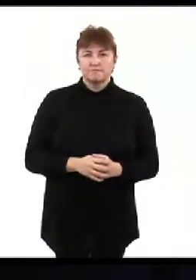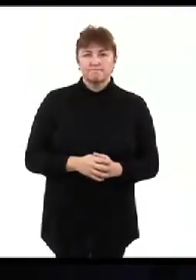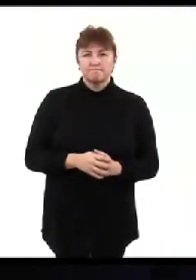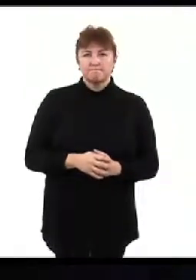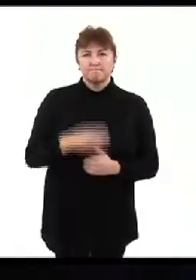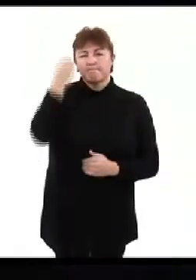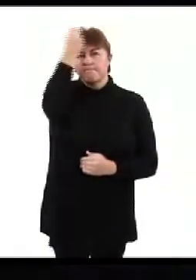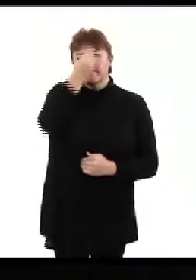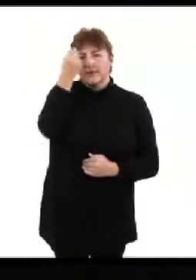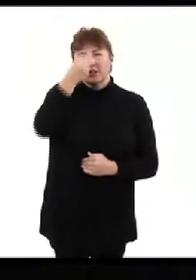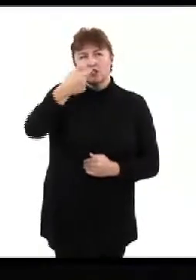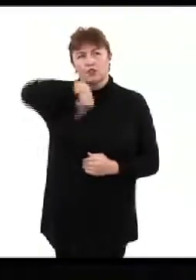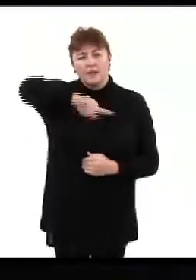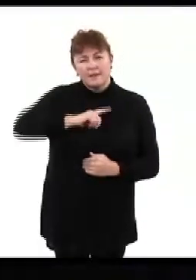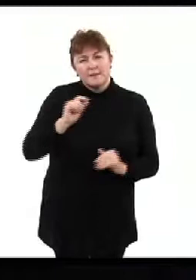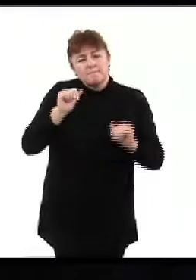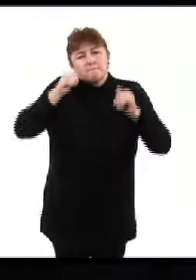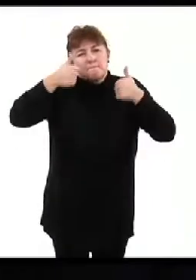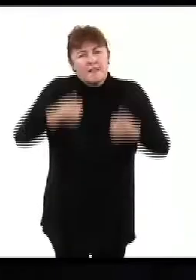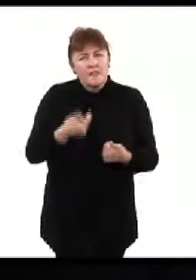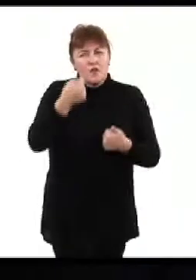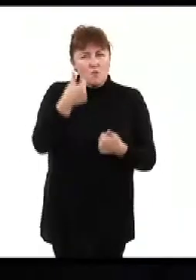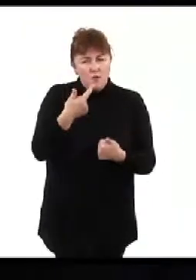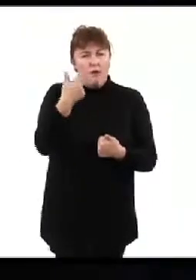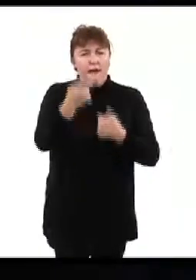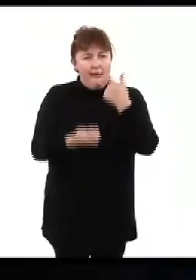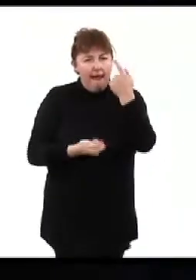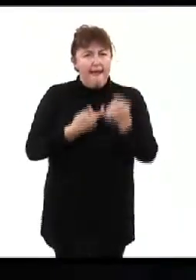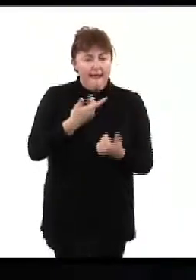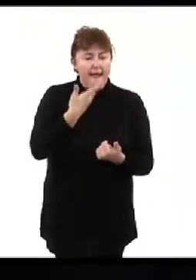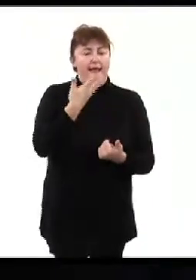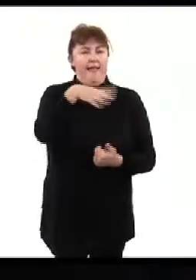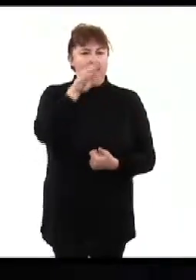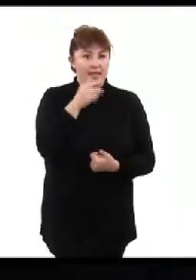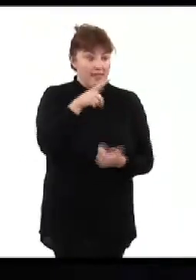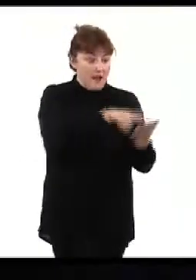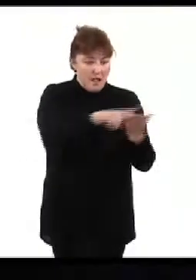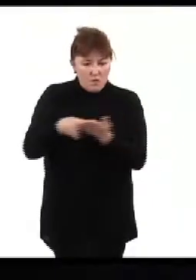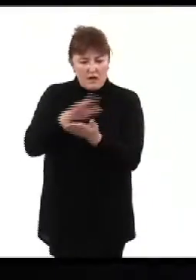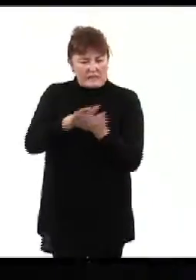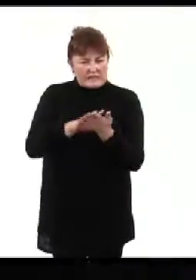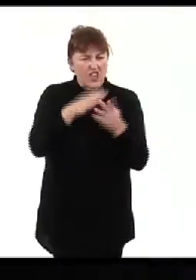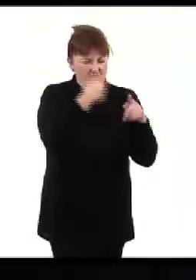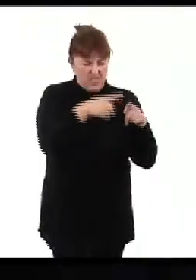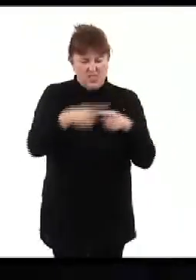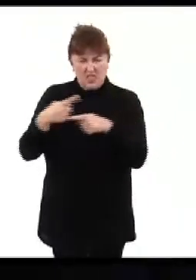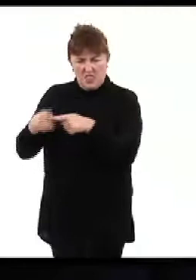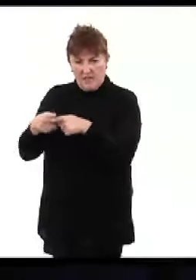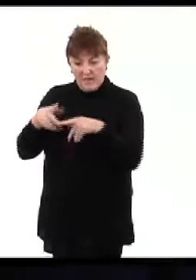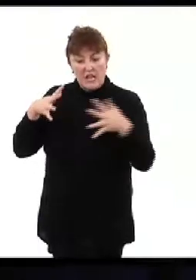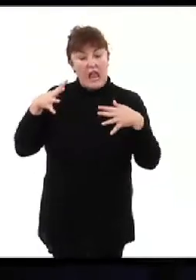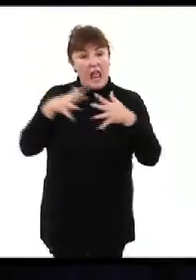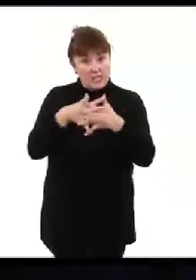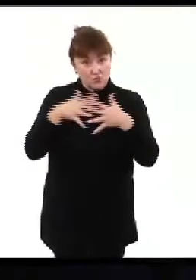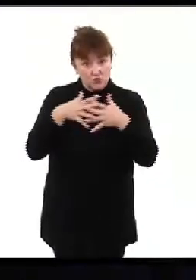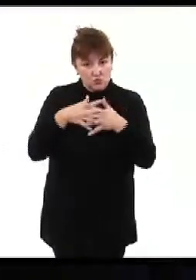is we're beginning to really understand how different actually sign languages are from each other and understanding their structure.